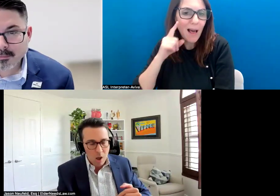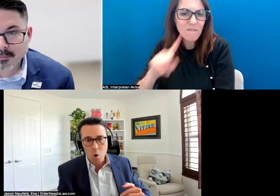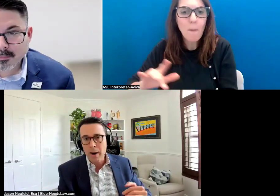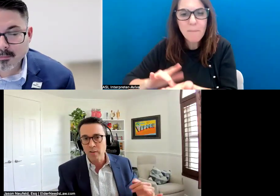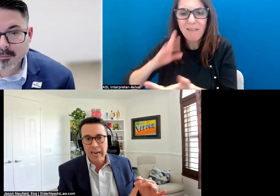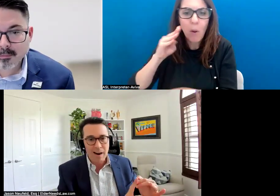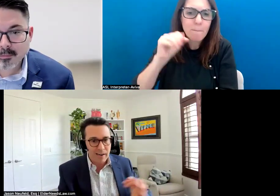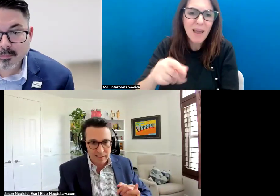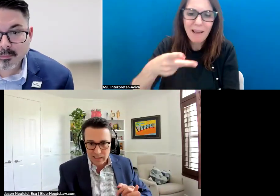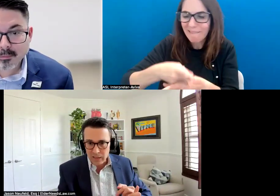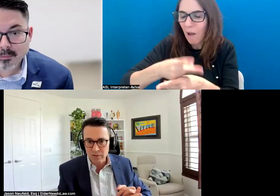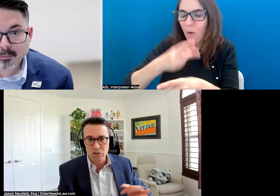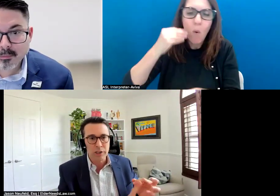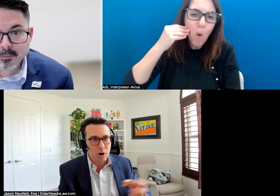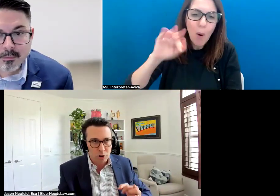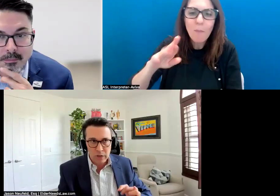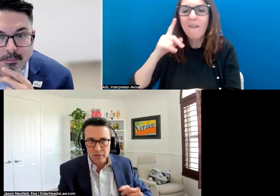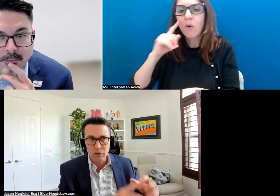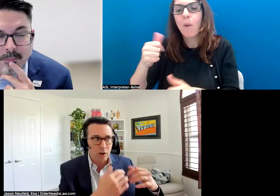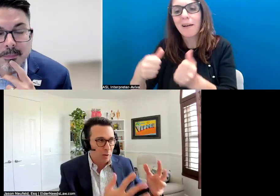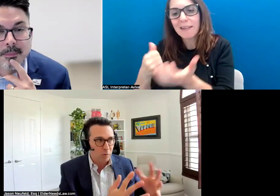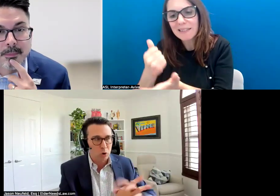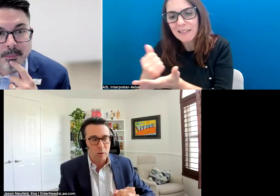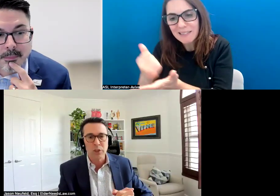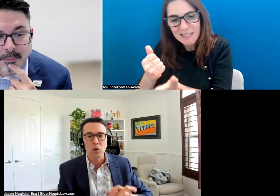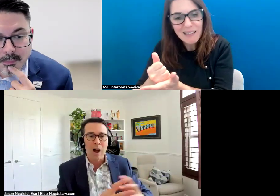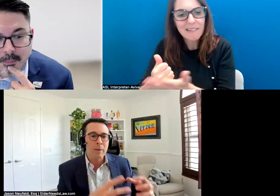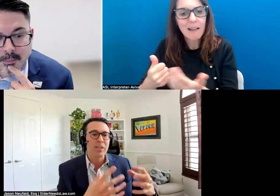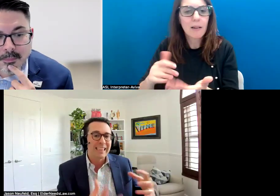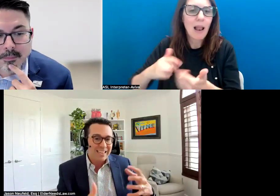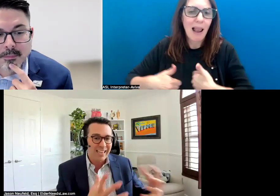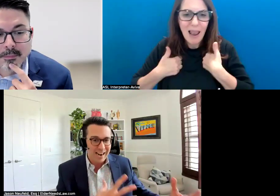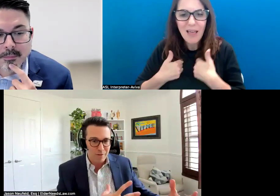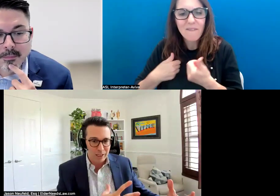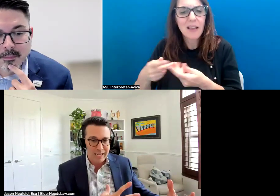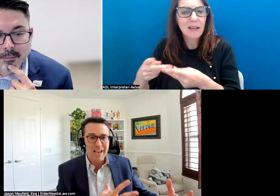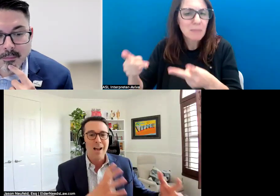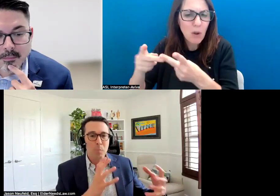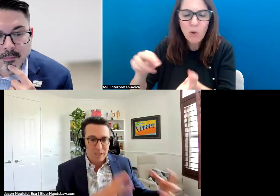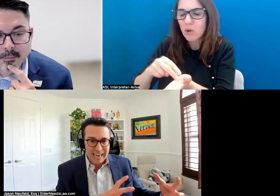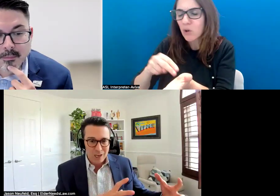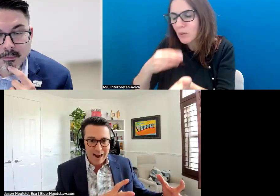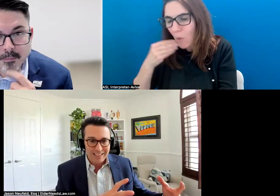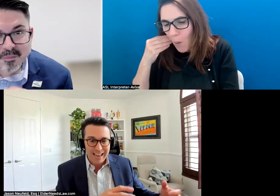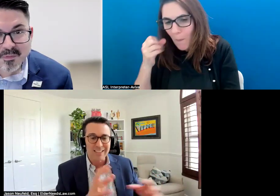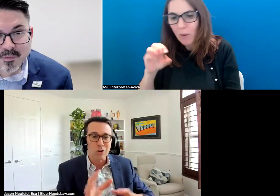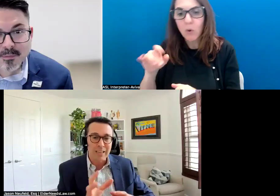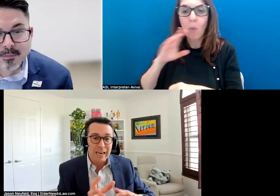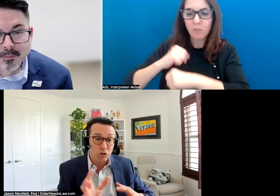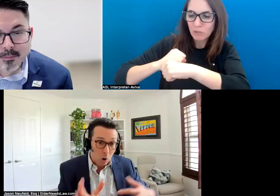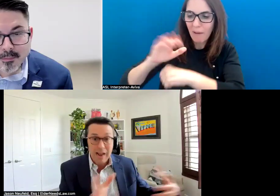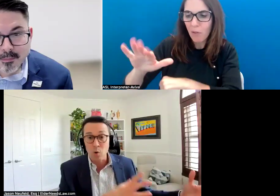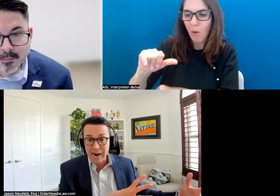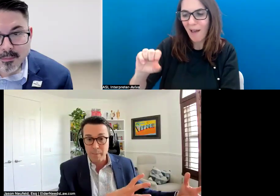home or pay for care in an assisted living facility or a nursing facility or expensive prescription. So I'm able to legally and ethically protect their assets so